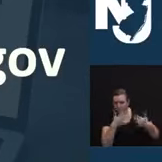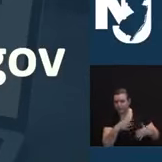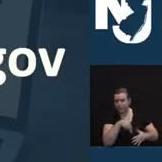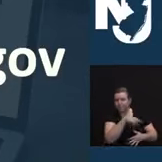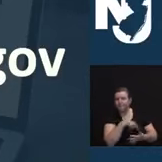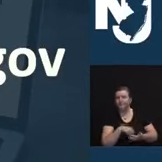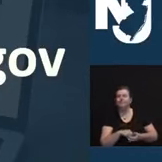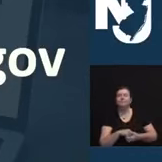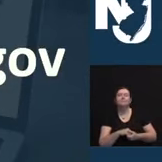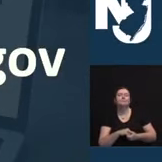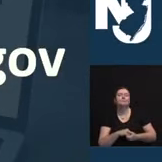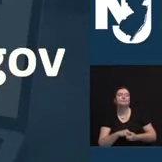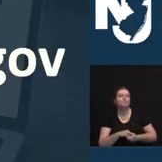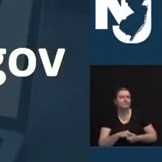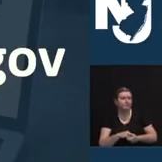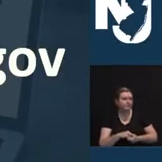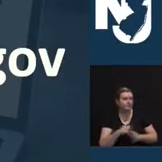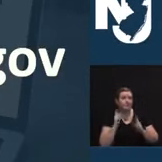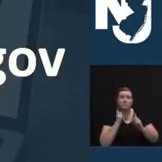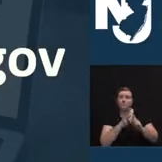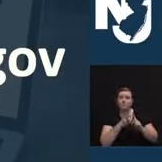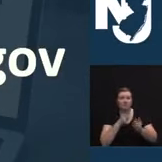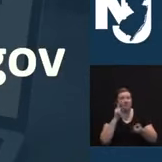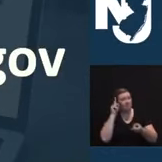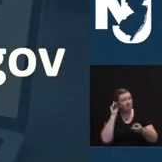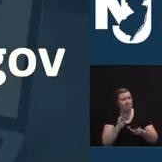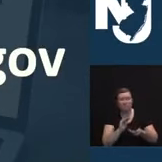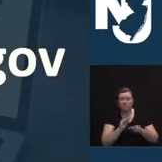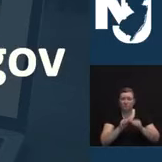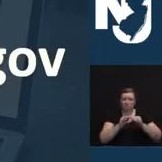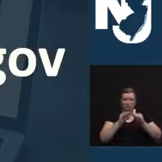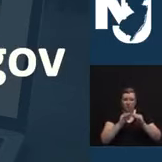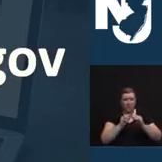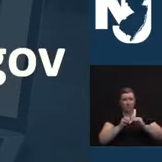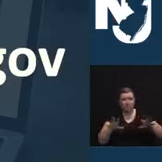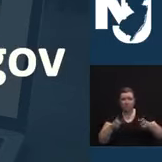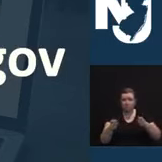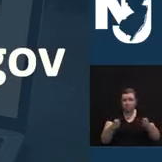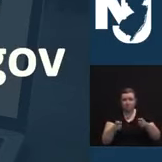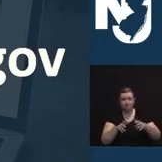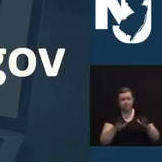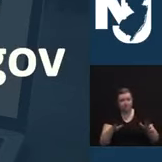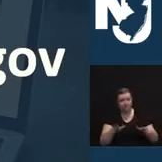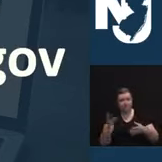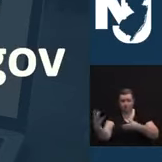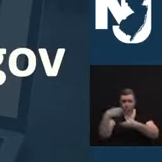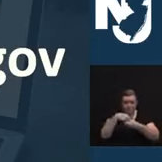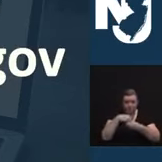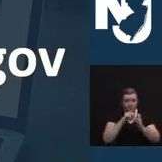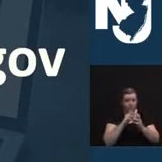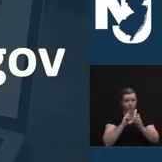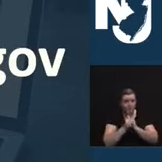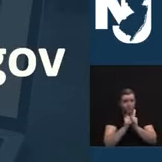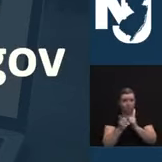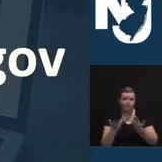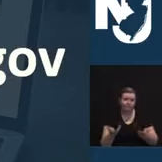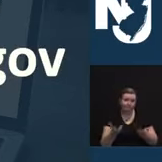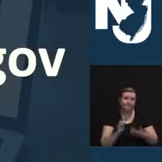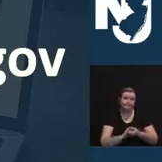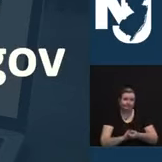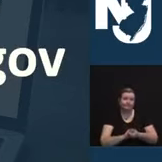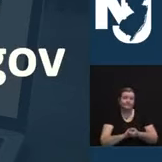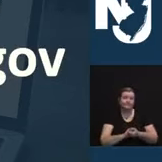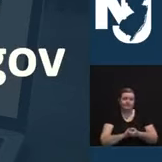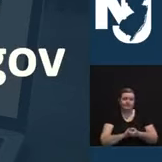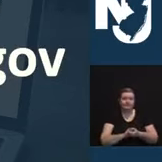youth participating in these activities. It's important to remember that it is often impossible to identify